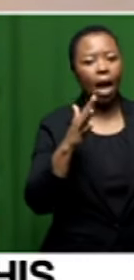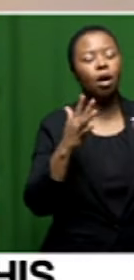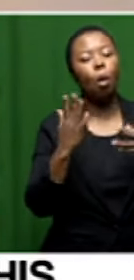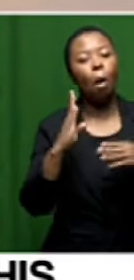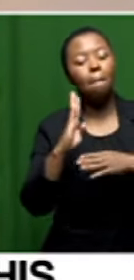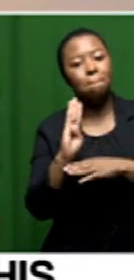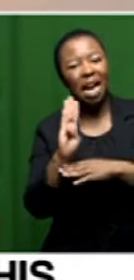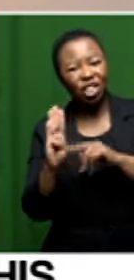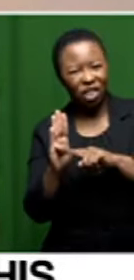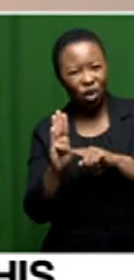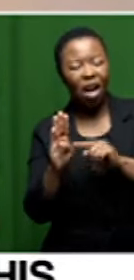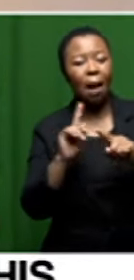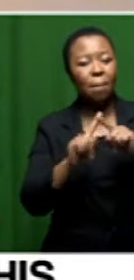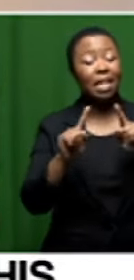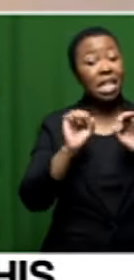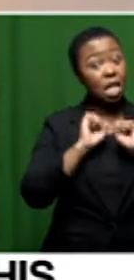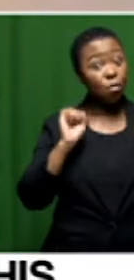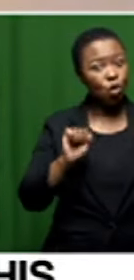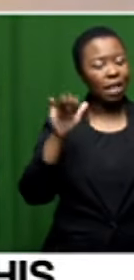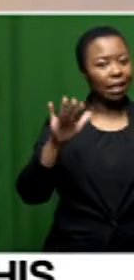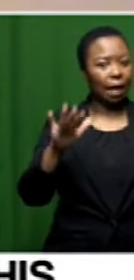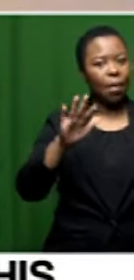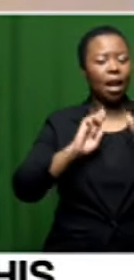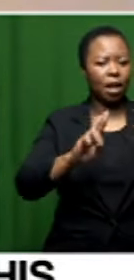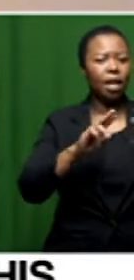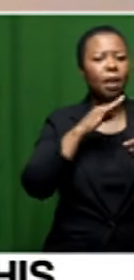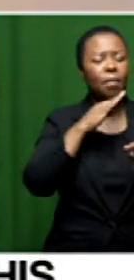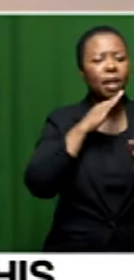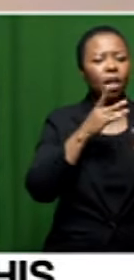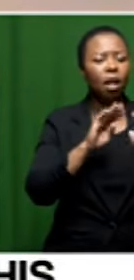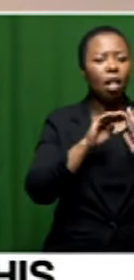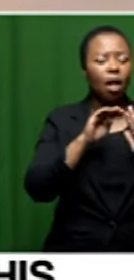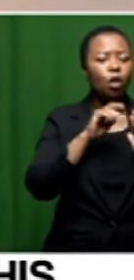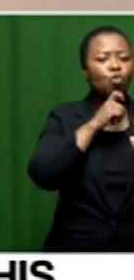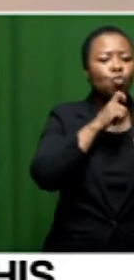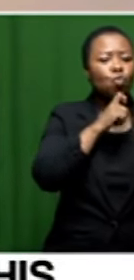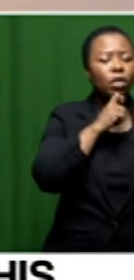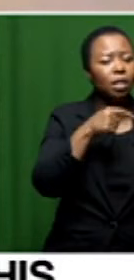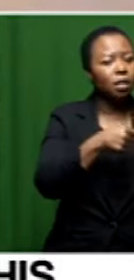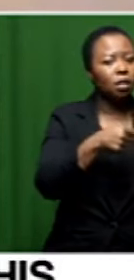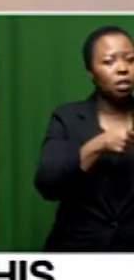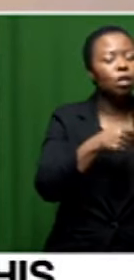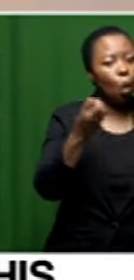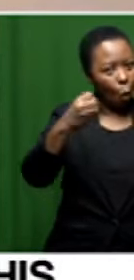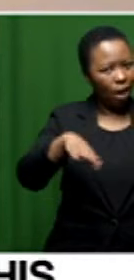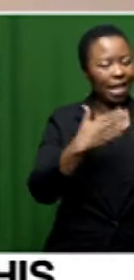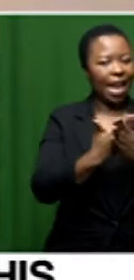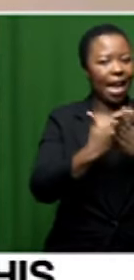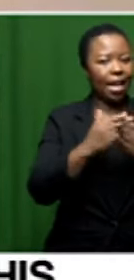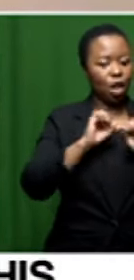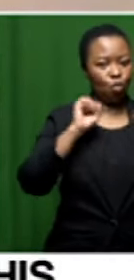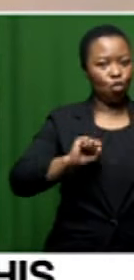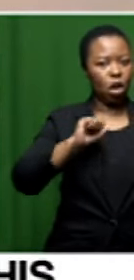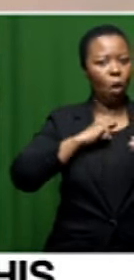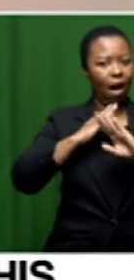immune system responds in a similar manner. So you are wasting resources, if I can put it that way. Mm-hmm. If you look at your immune system